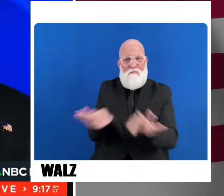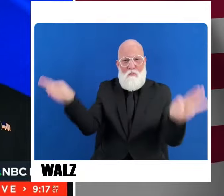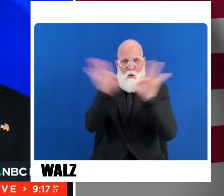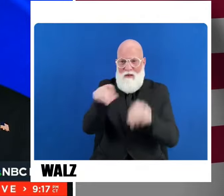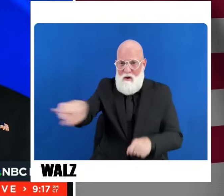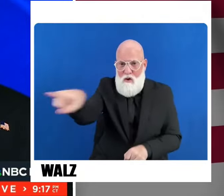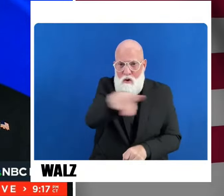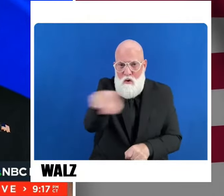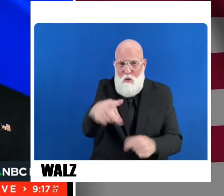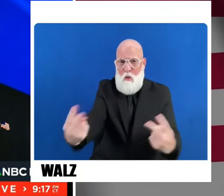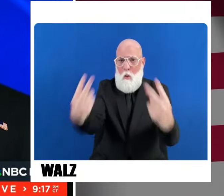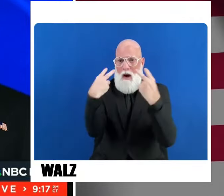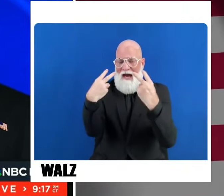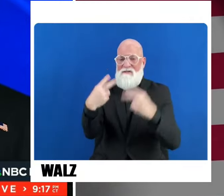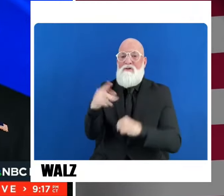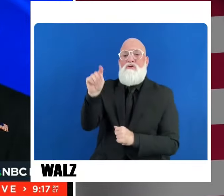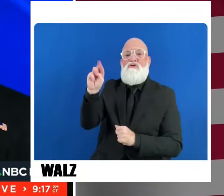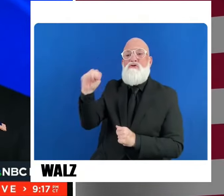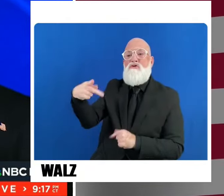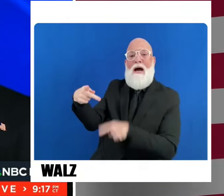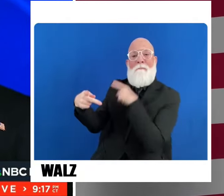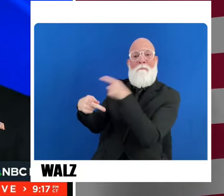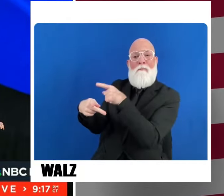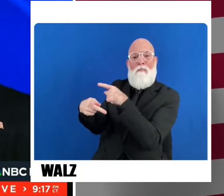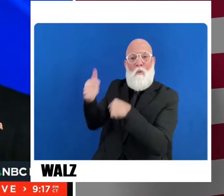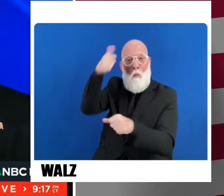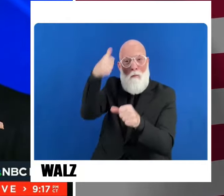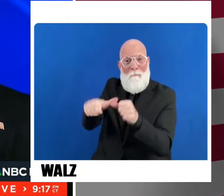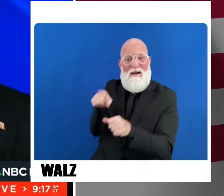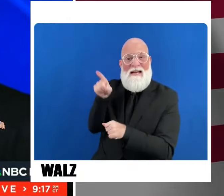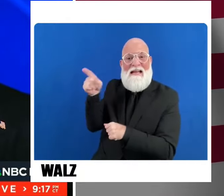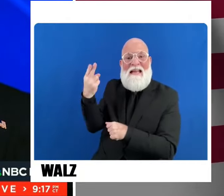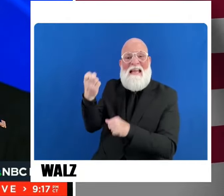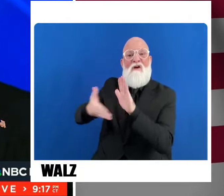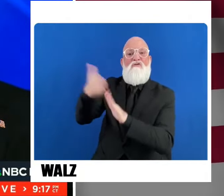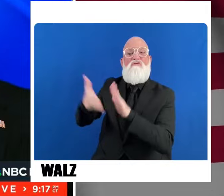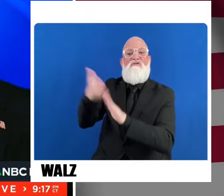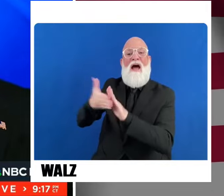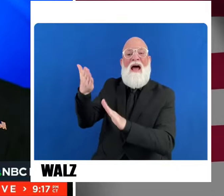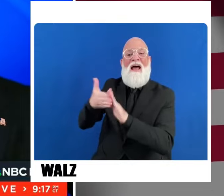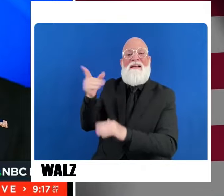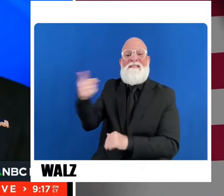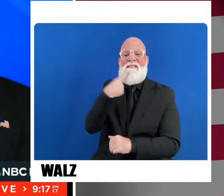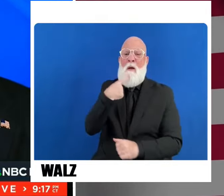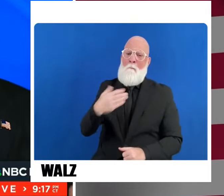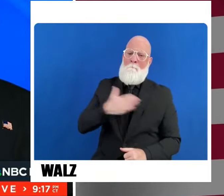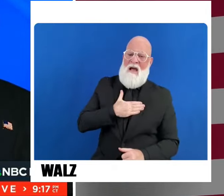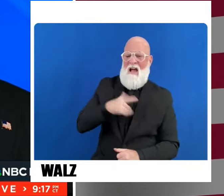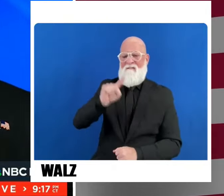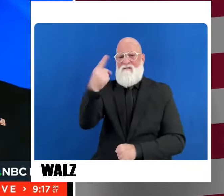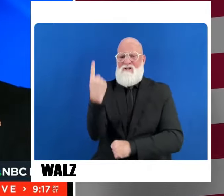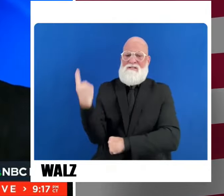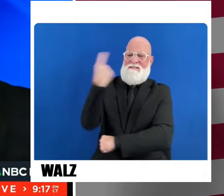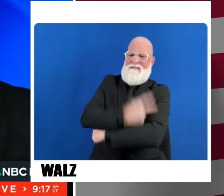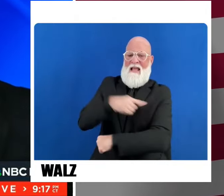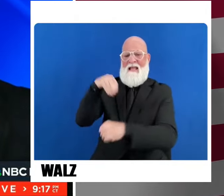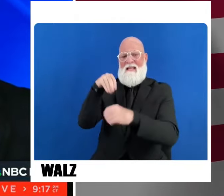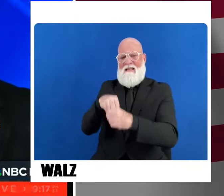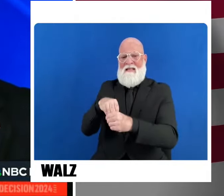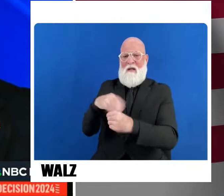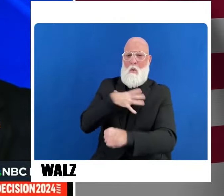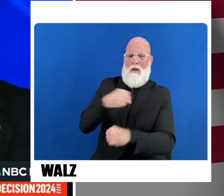back and remember this. He ran on the first thing he was going to do on day one was to repeal Obamacare. On